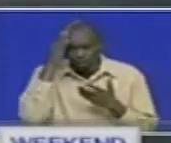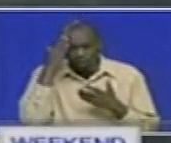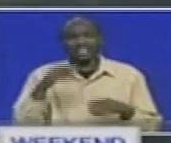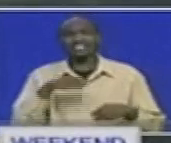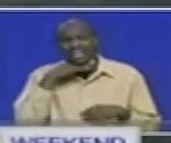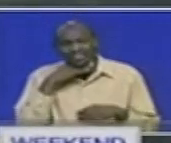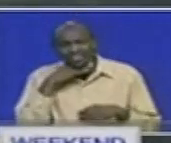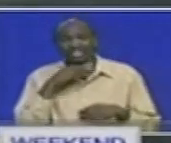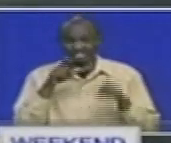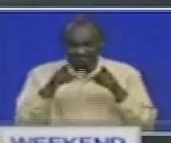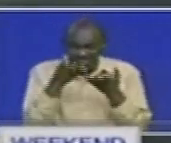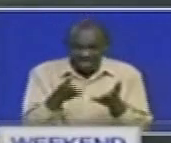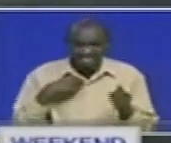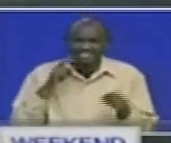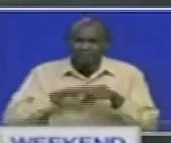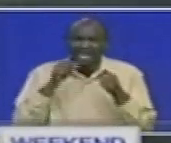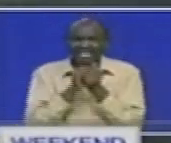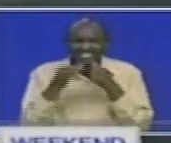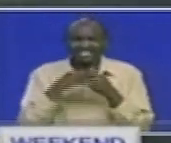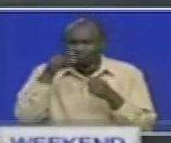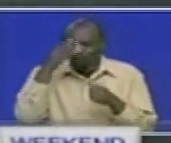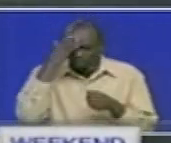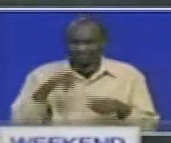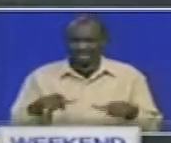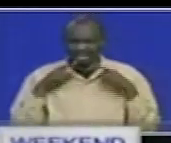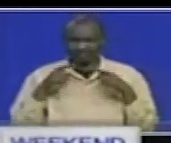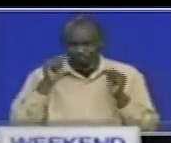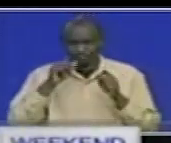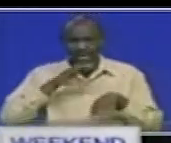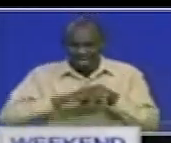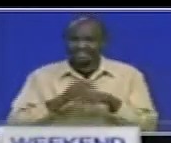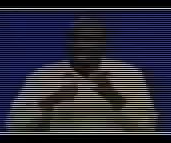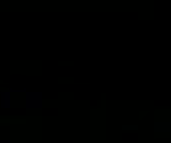certificate and at 18 they should know you alive and therefore you need an identity